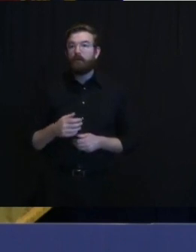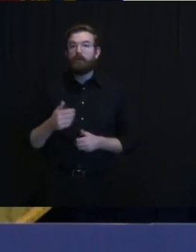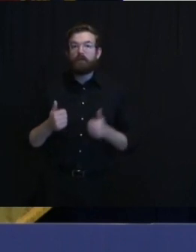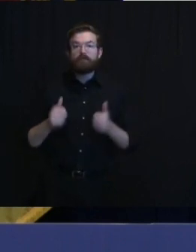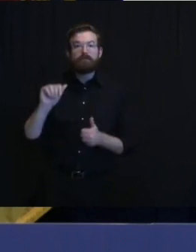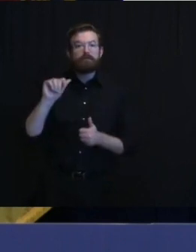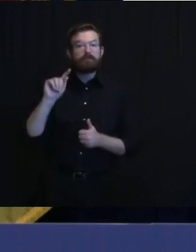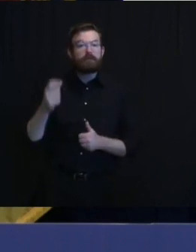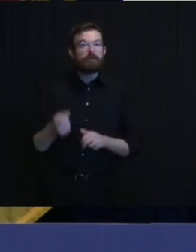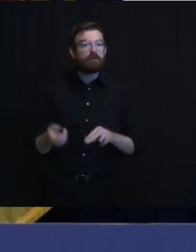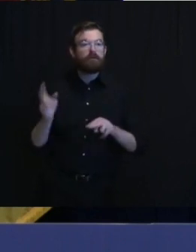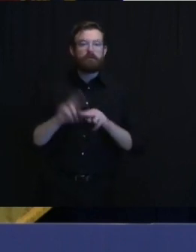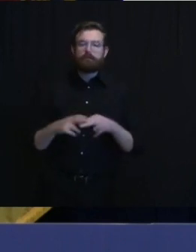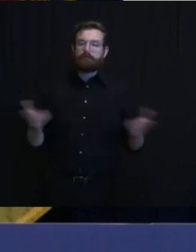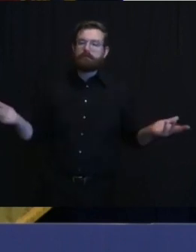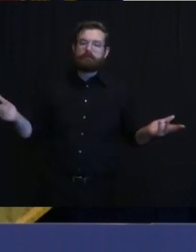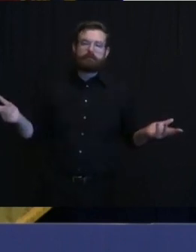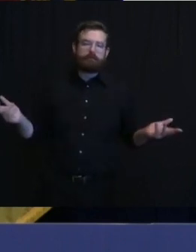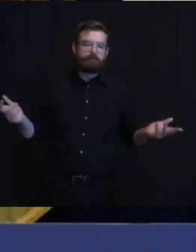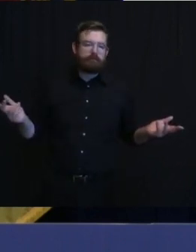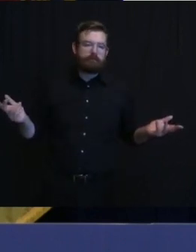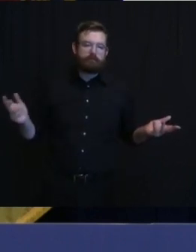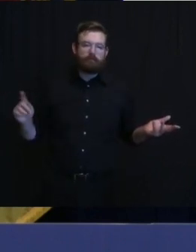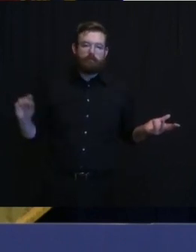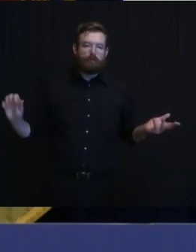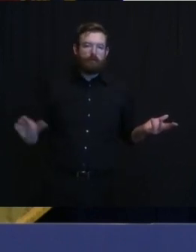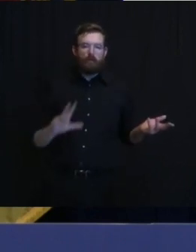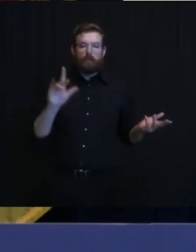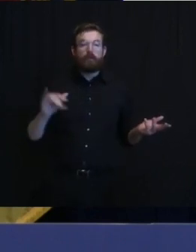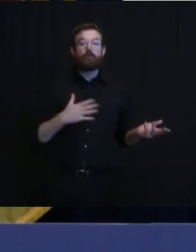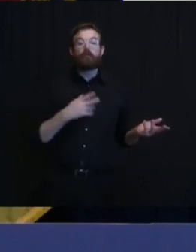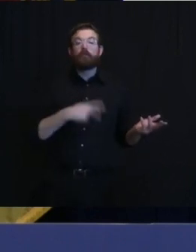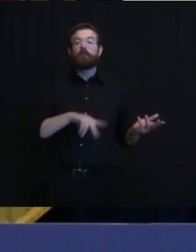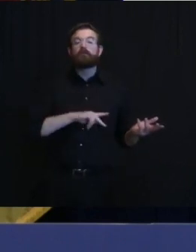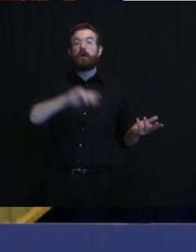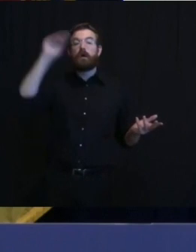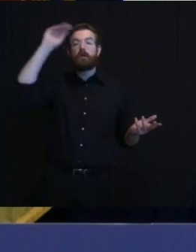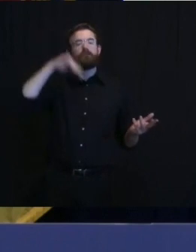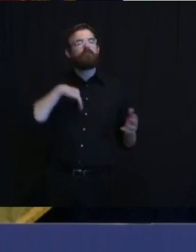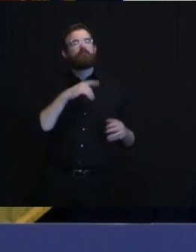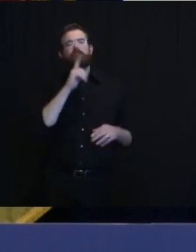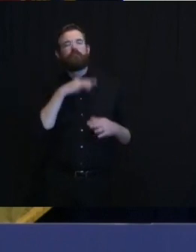discussions that have taken place, I personally